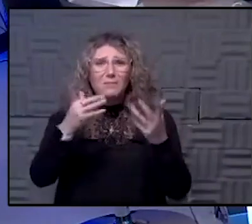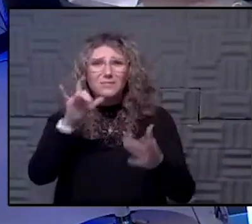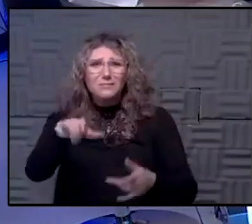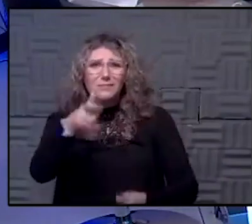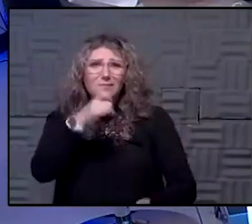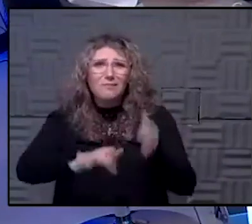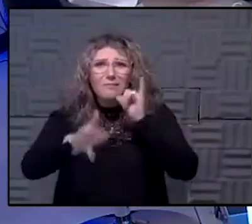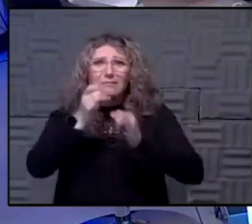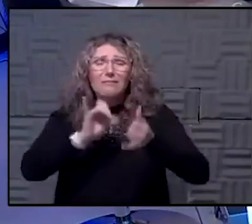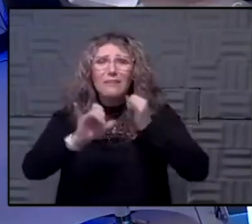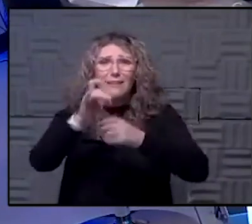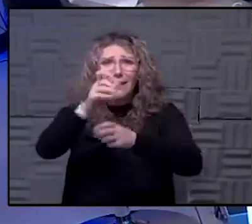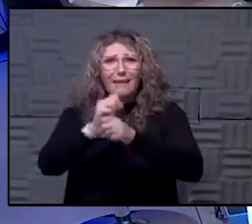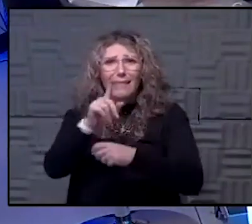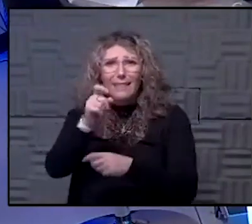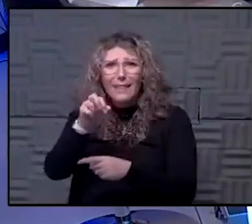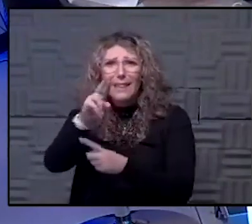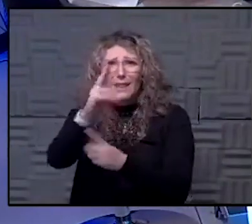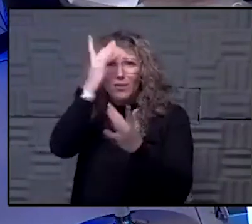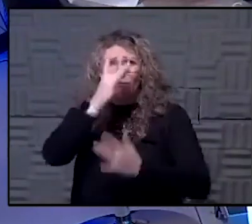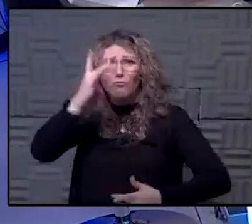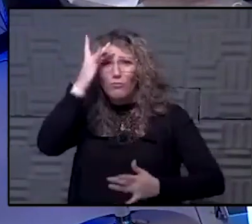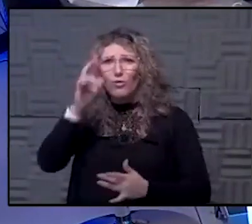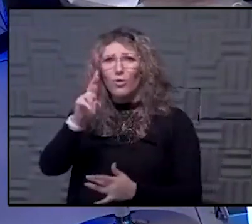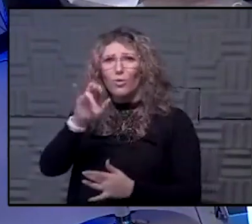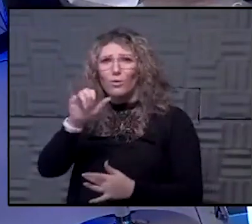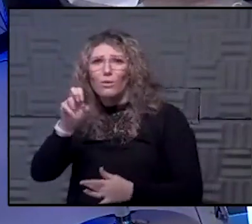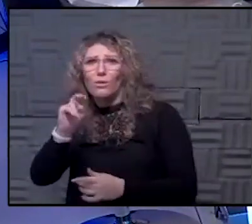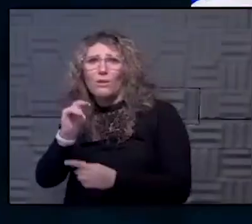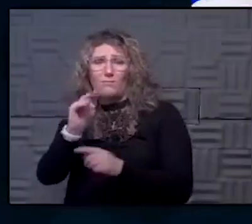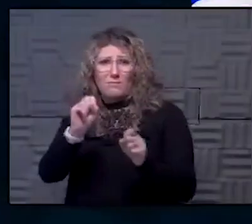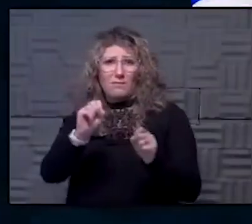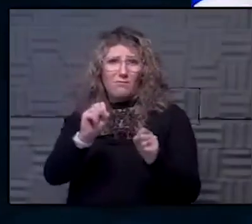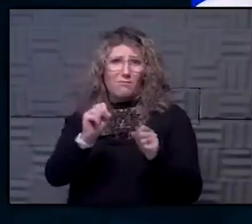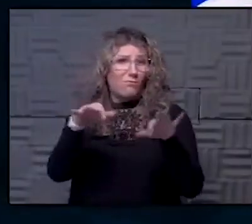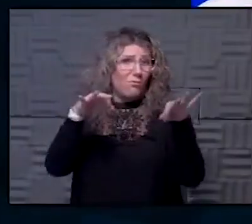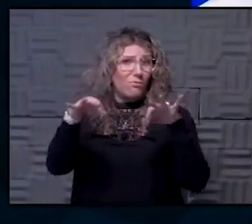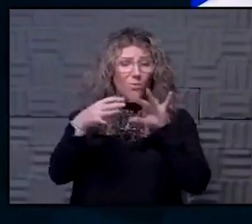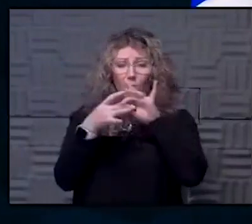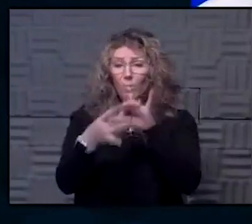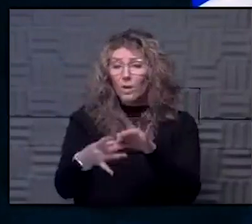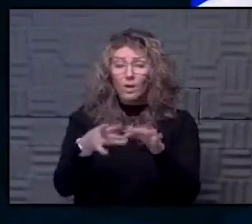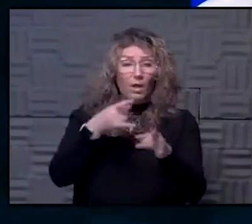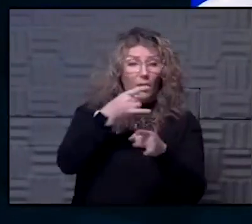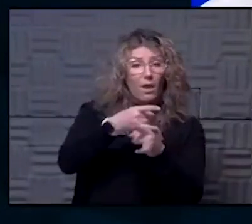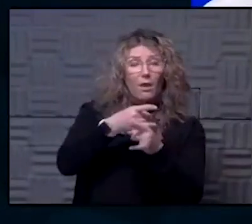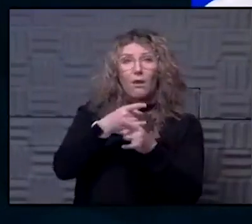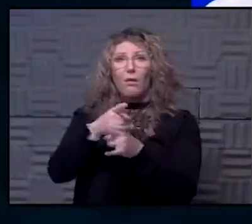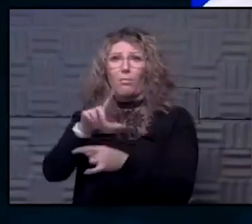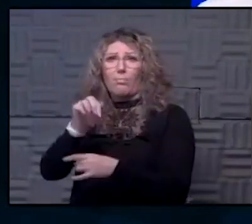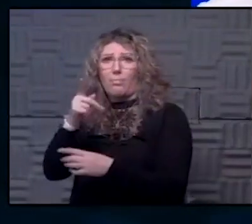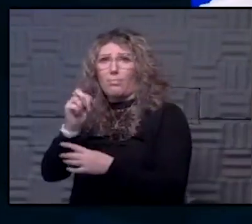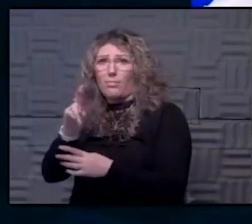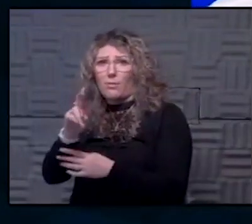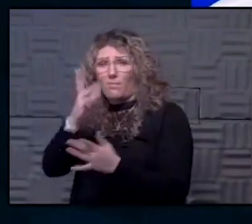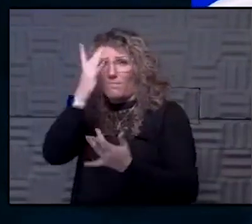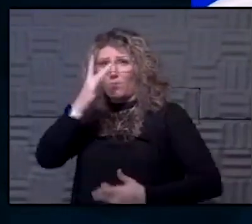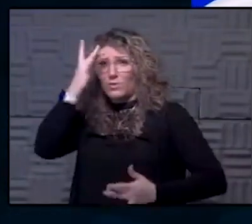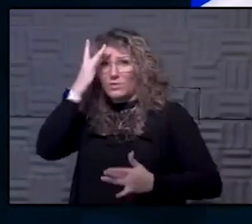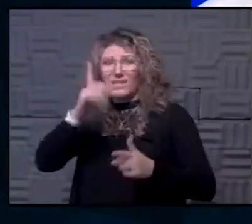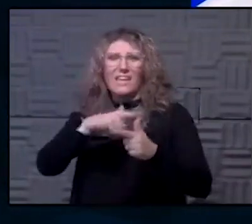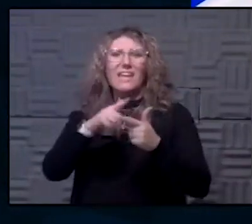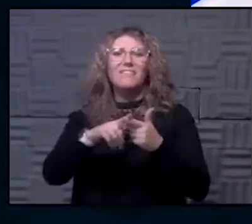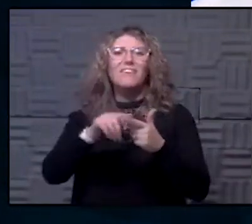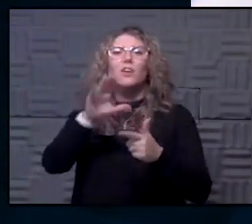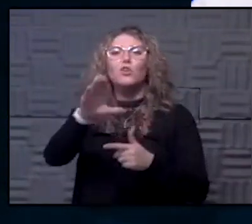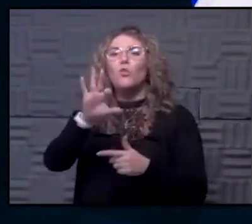drink to get liver disease, guys? I mean, Ryan, talk to us a little bit about this relationship between alcohol and liver disease, and then bring that into fatty